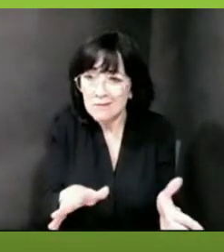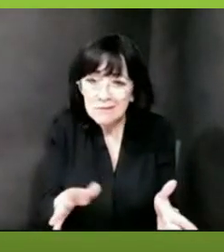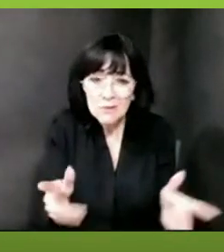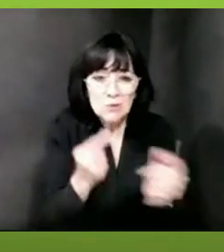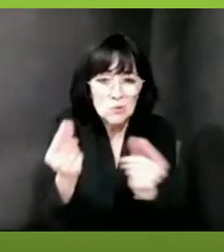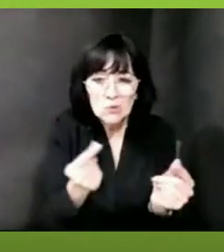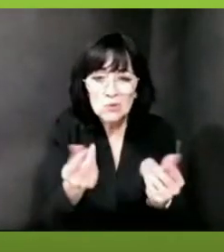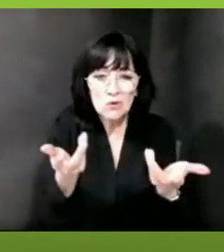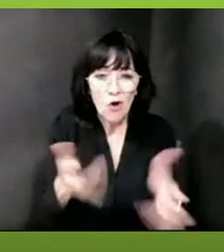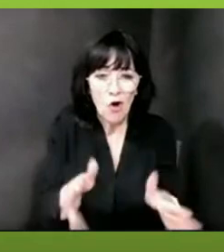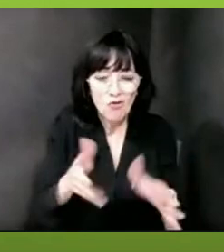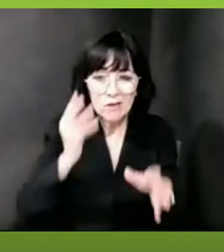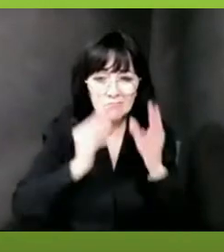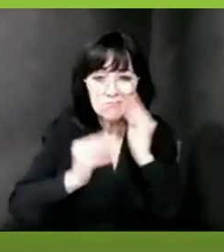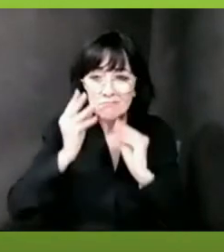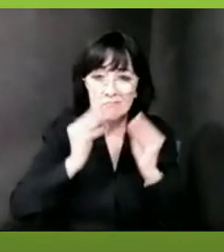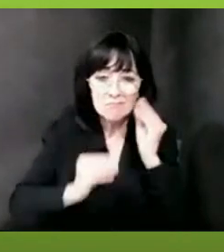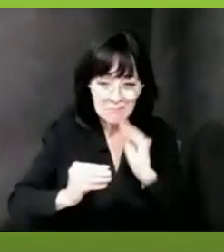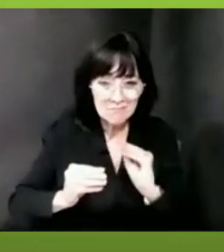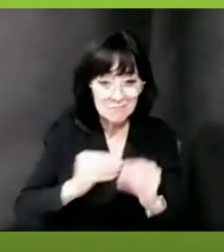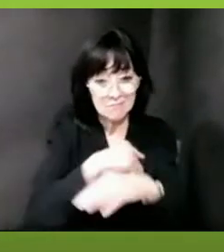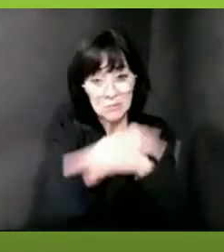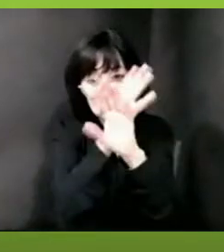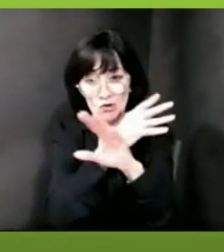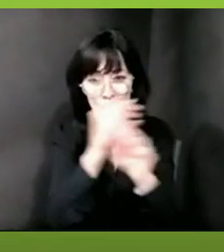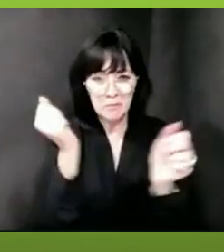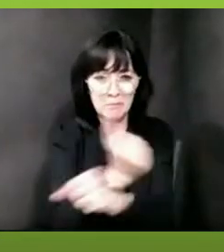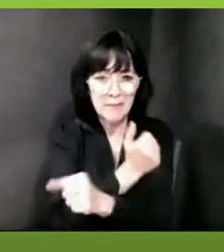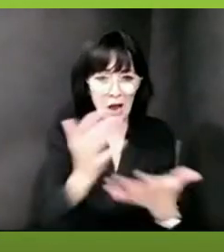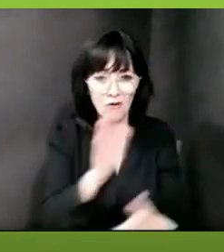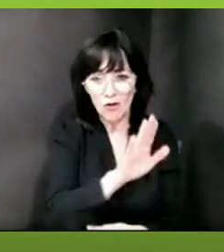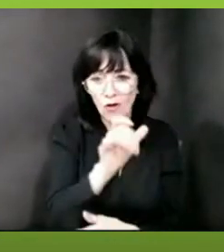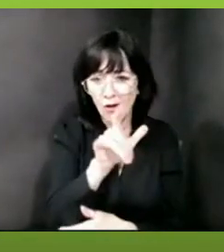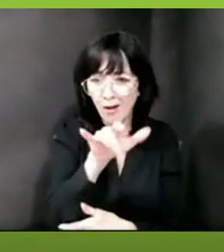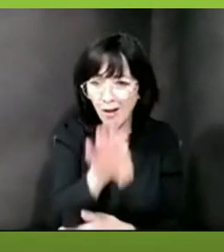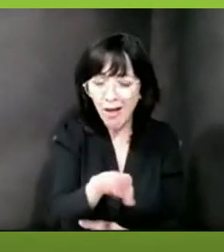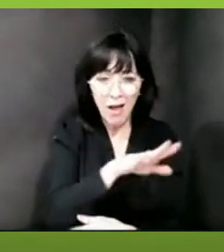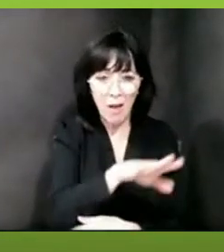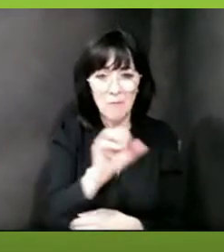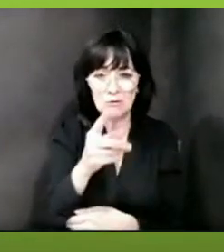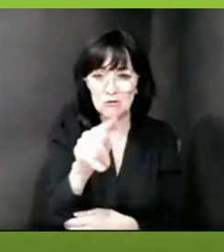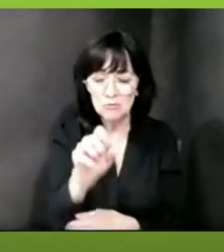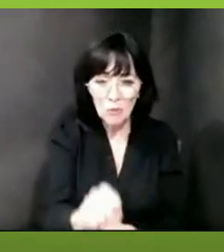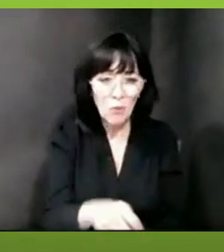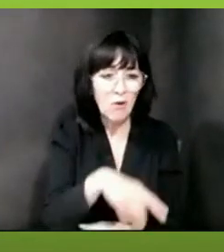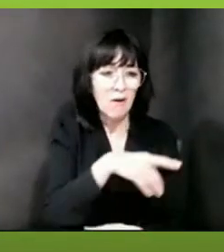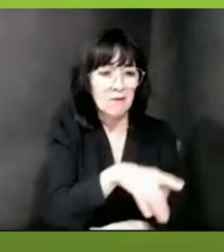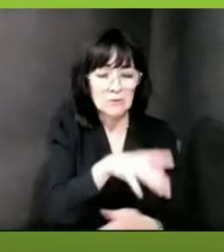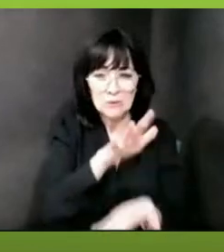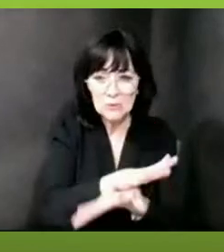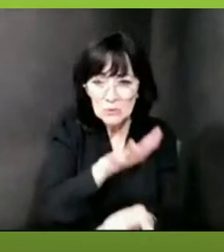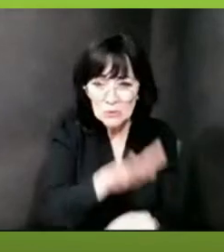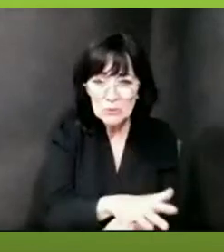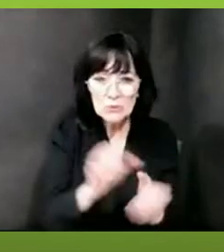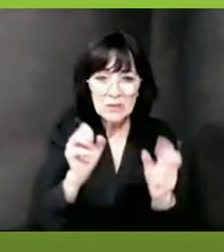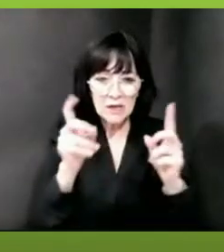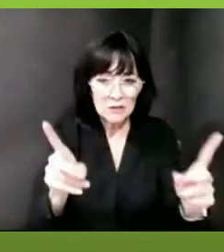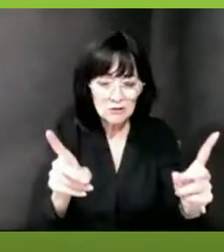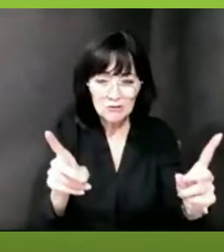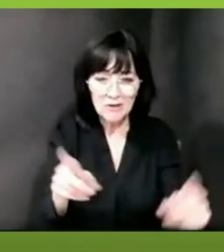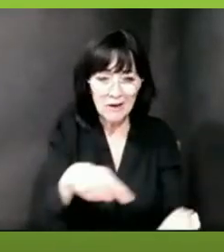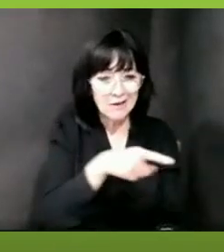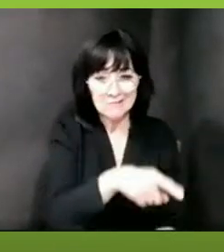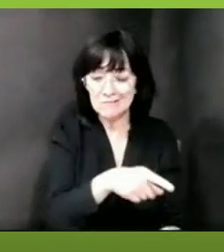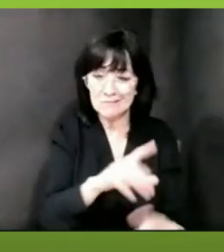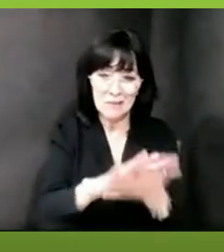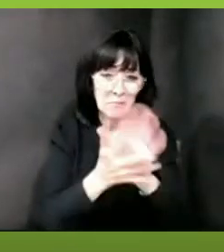transitioning everything that was in person to Zoom, as well as all of the adults on here have, and any of the adults who are watching. And it's